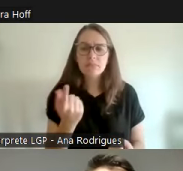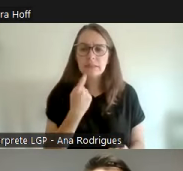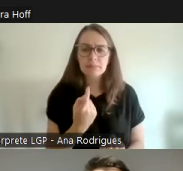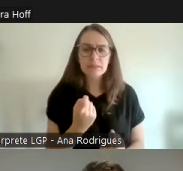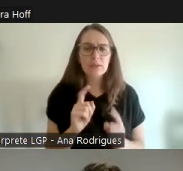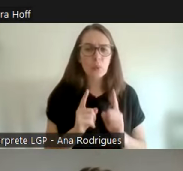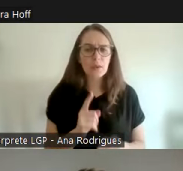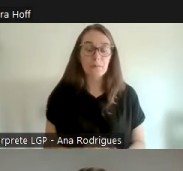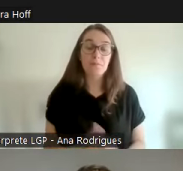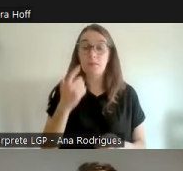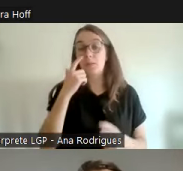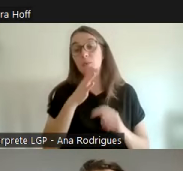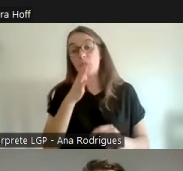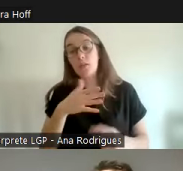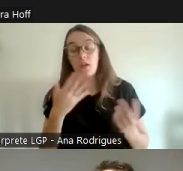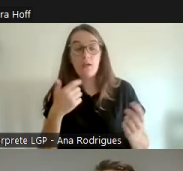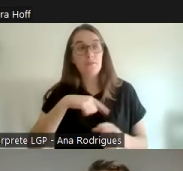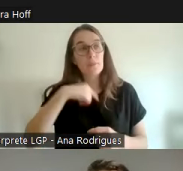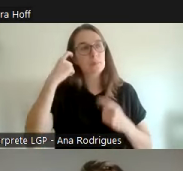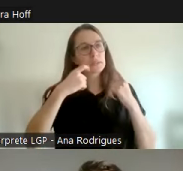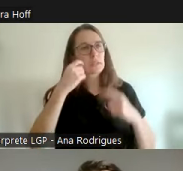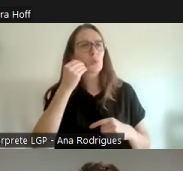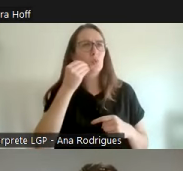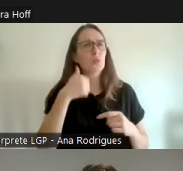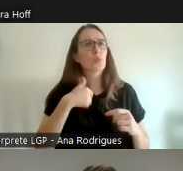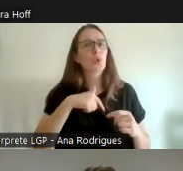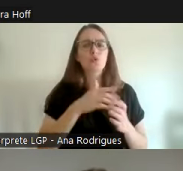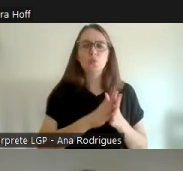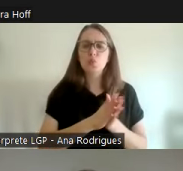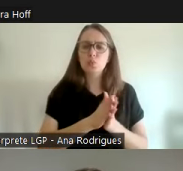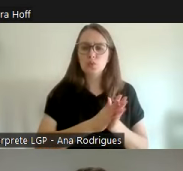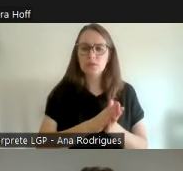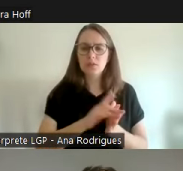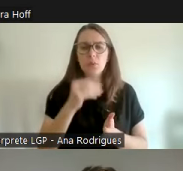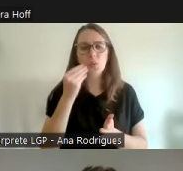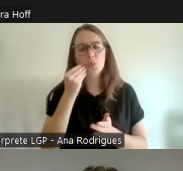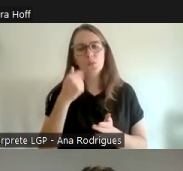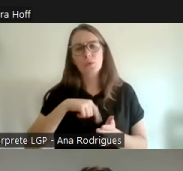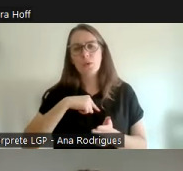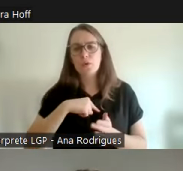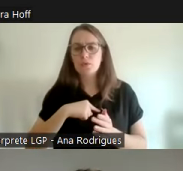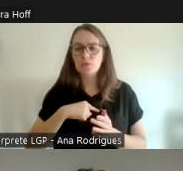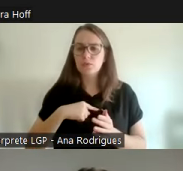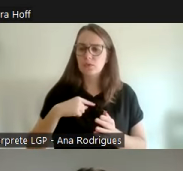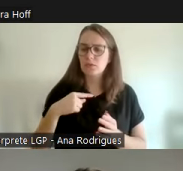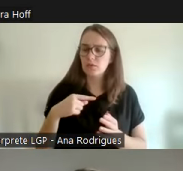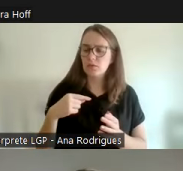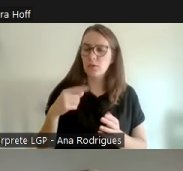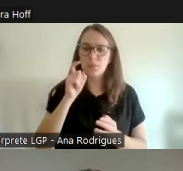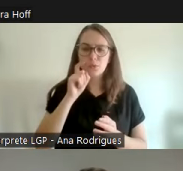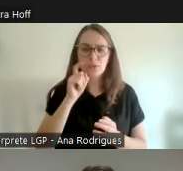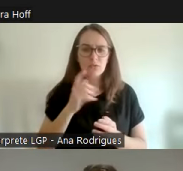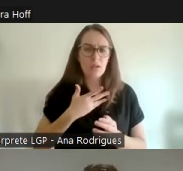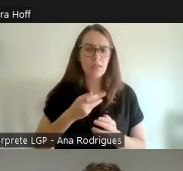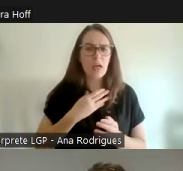And people said, hey, let's think about how do we use it? How do we take care that our data is